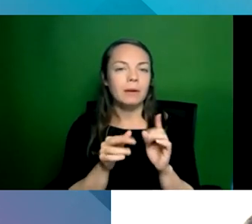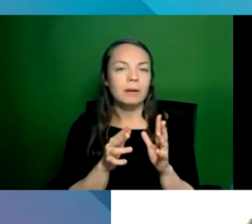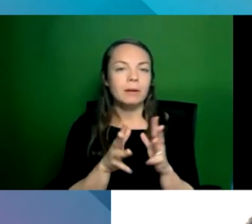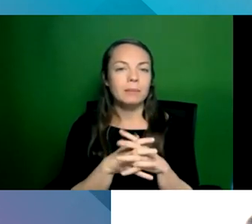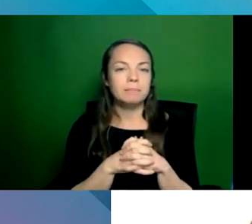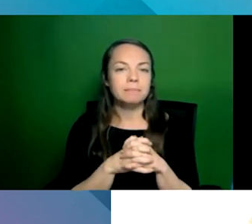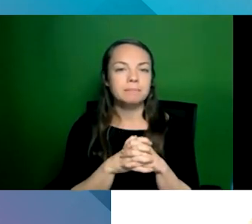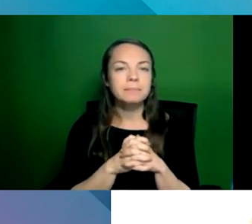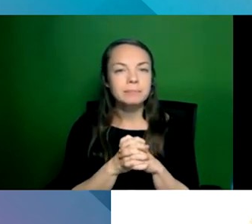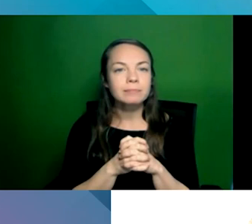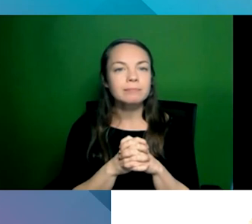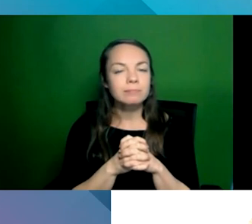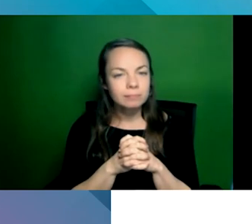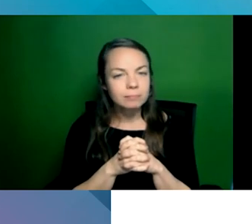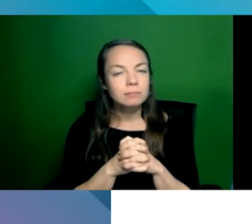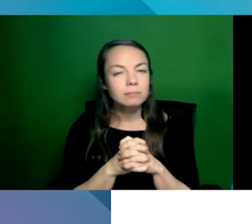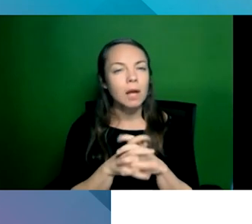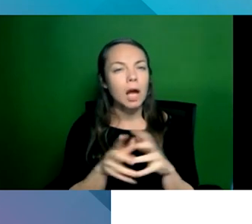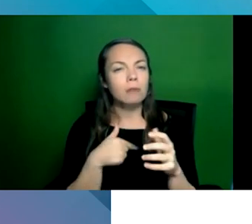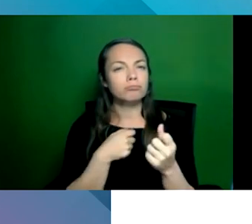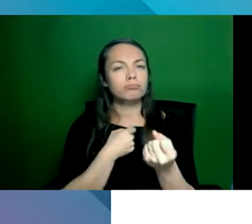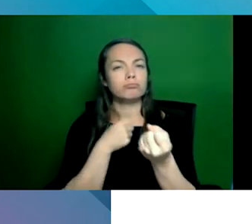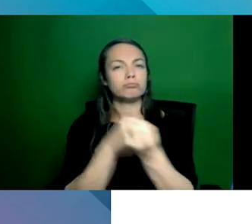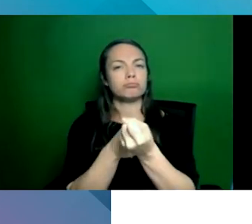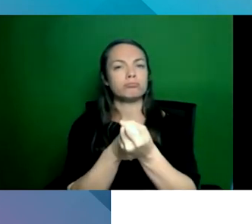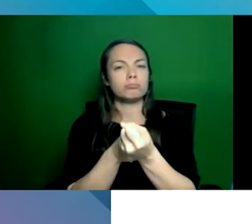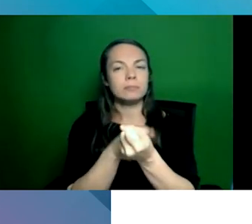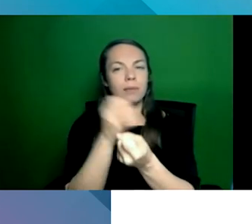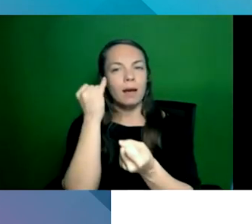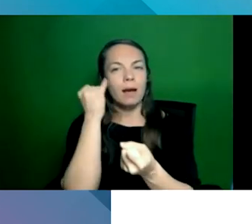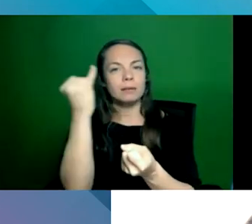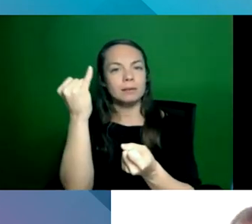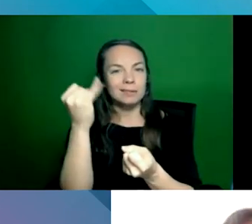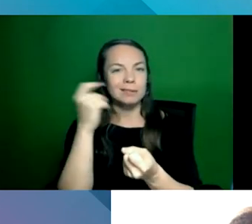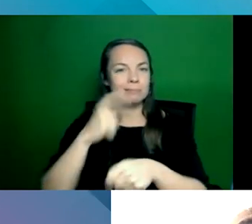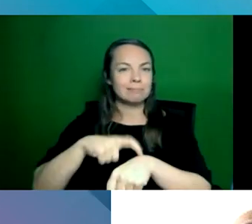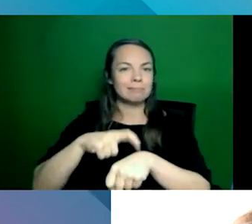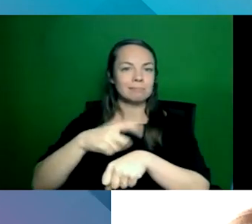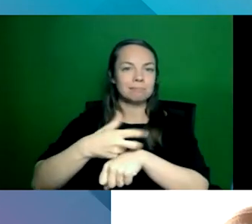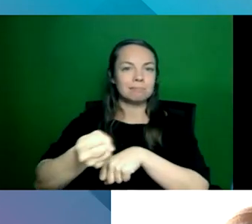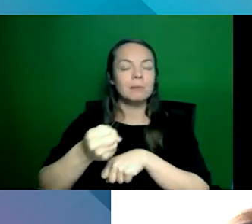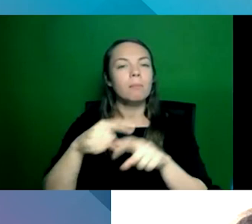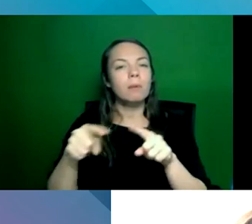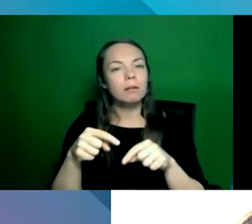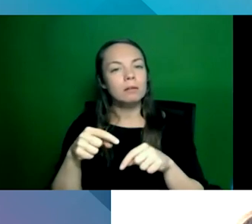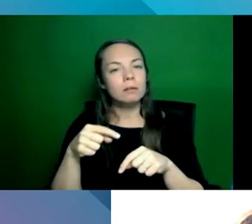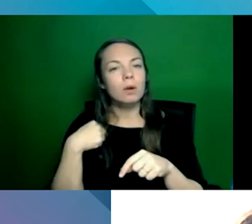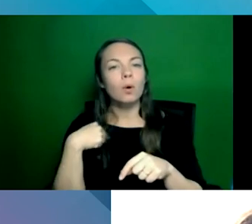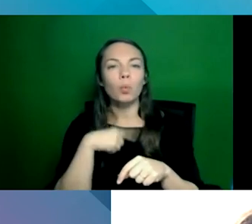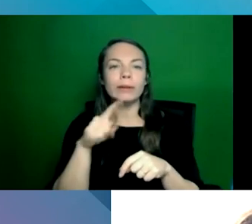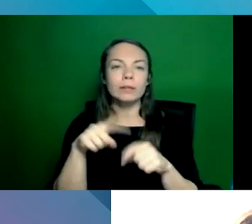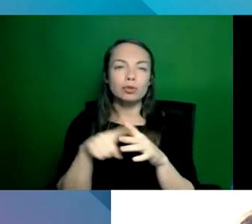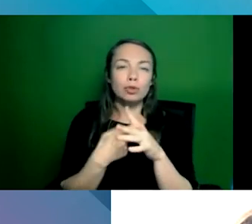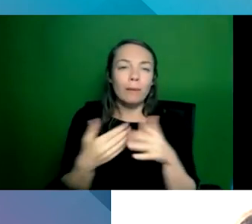I'll just support the ideas. I'll say, just for the sake of time, that we need to start early